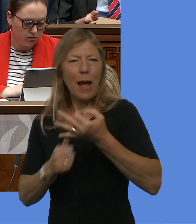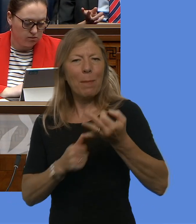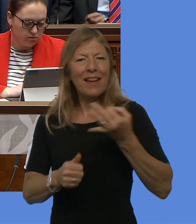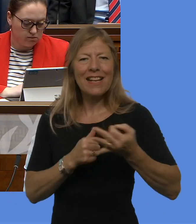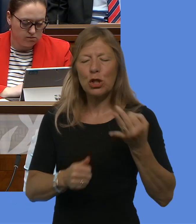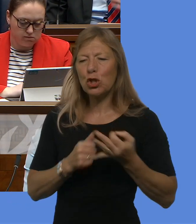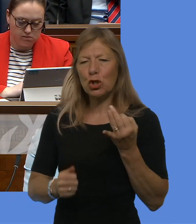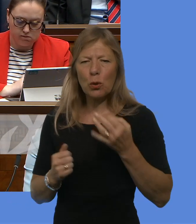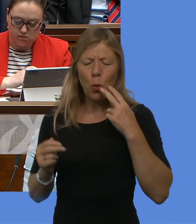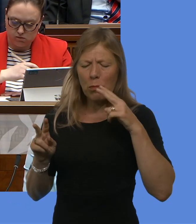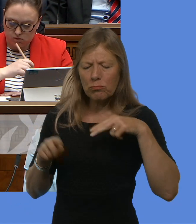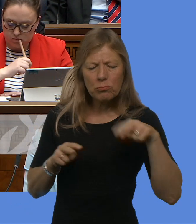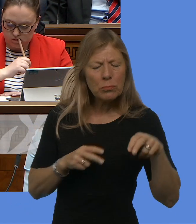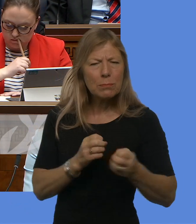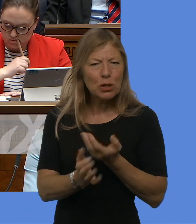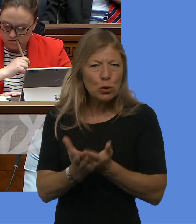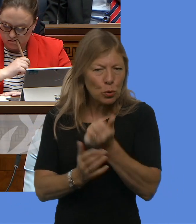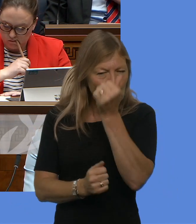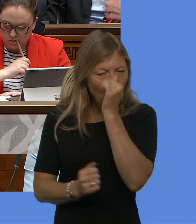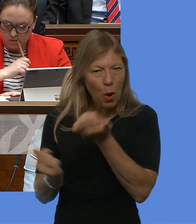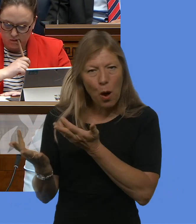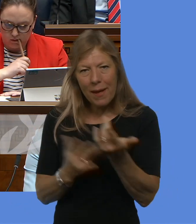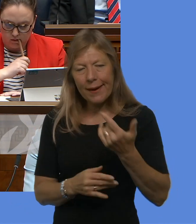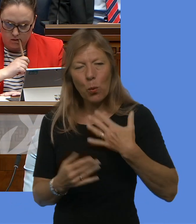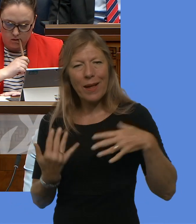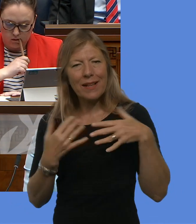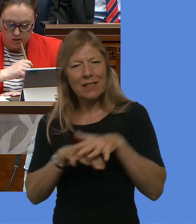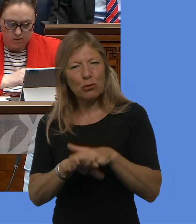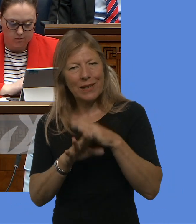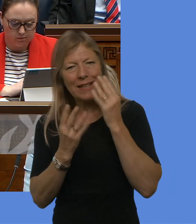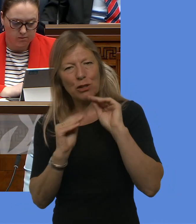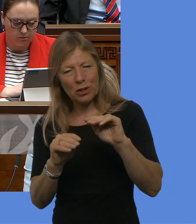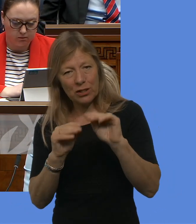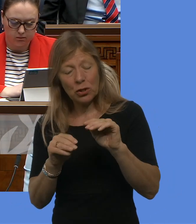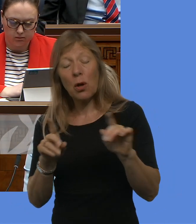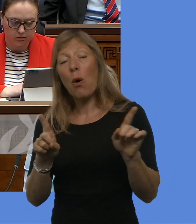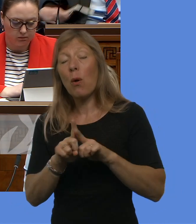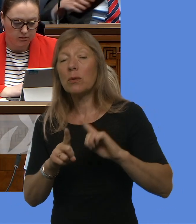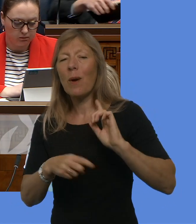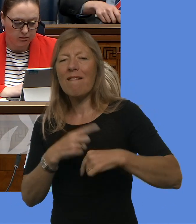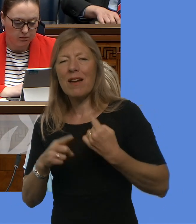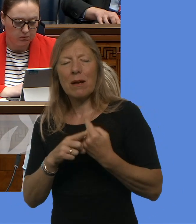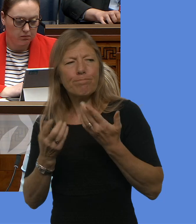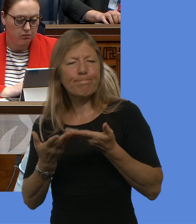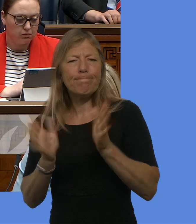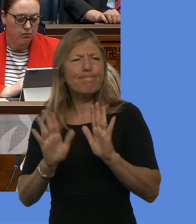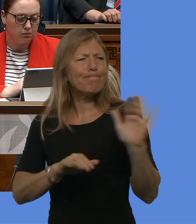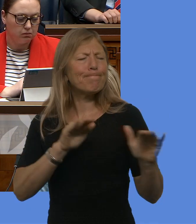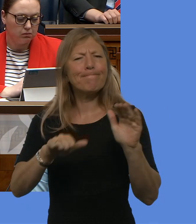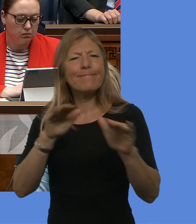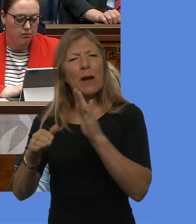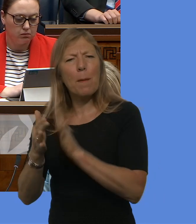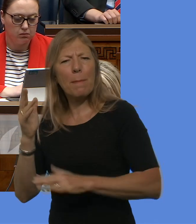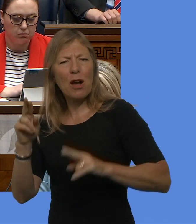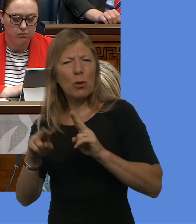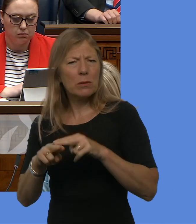preferences, and annually carry out a Northern Ireland-wide survey of such parents to assess and monitor demand for integrated education. It